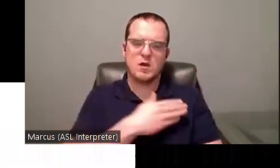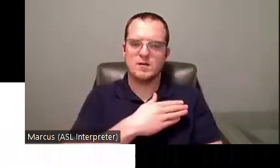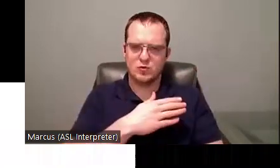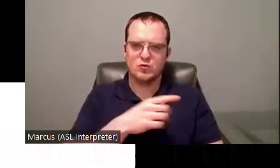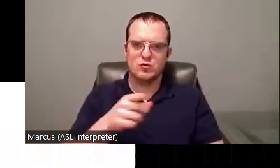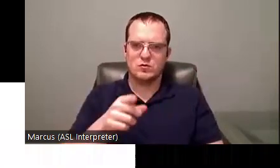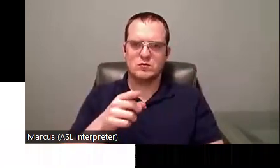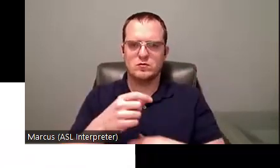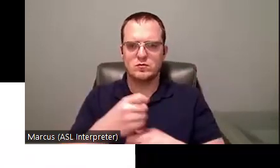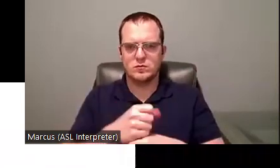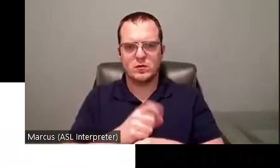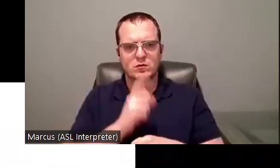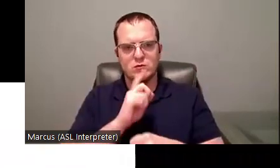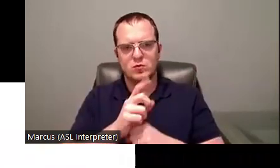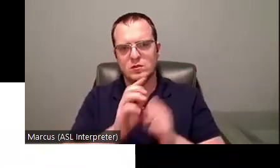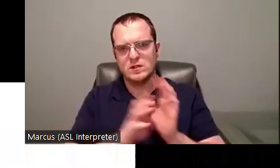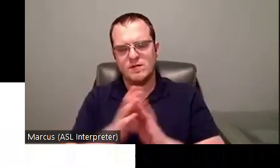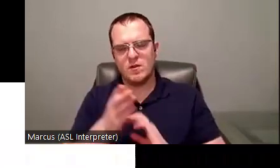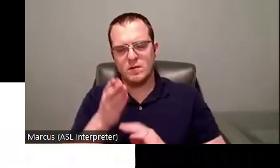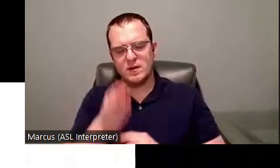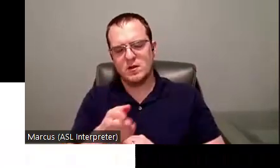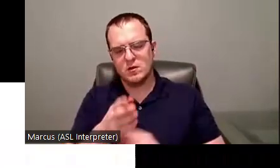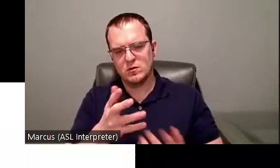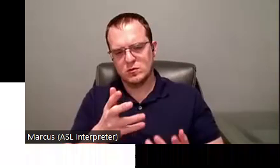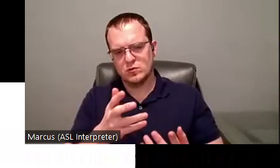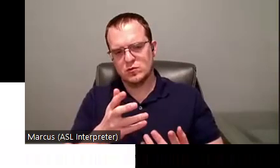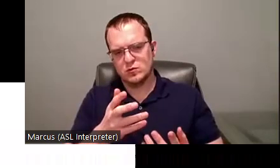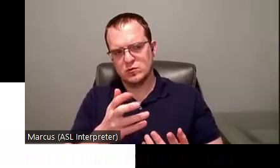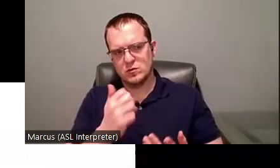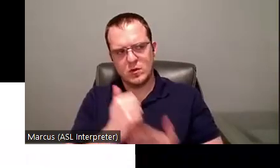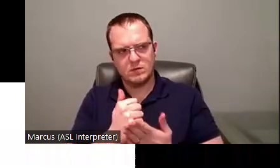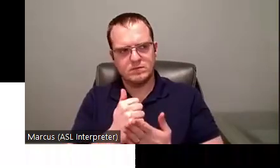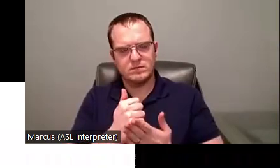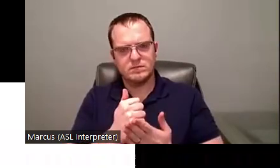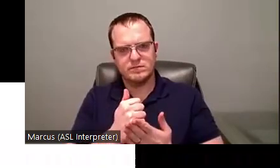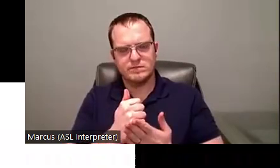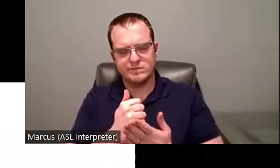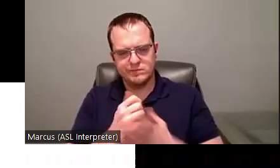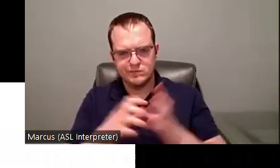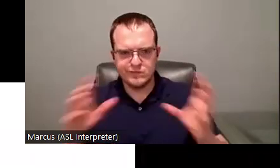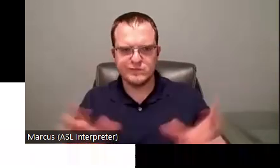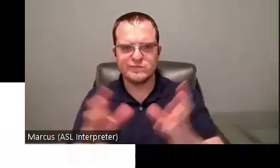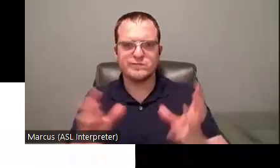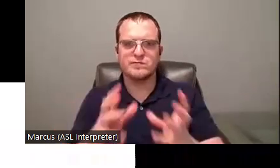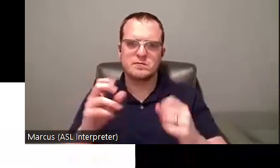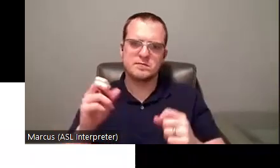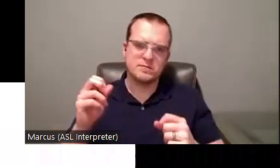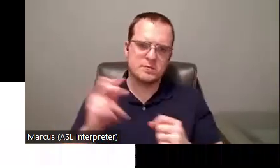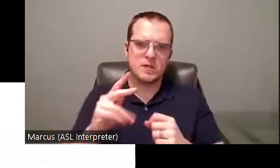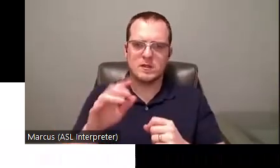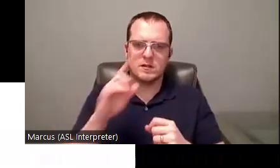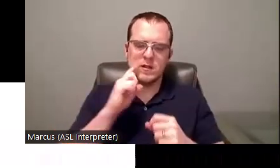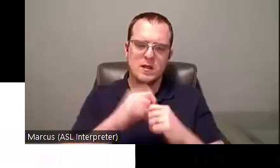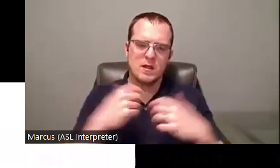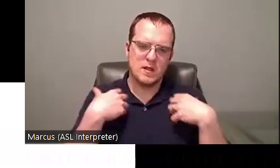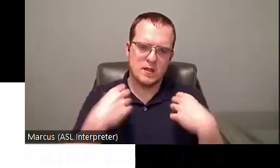that, you know, we do a development there that, you know, really helps to nip back the fabric, but also kind of heal